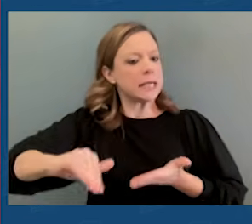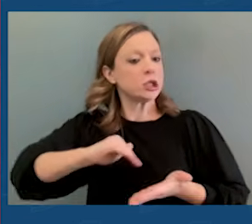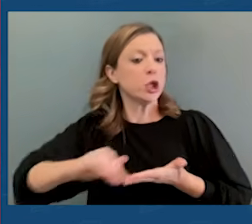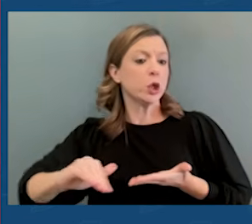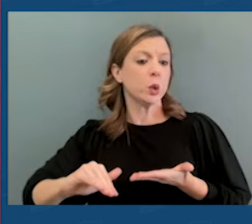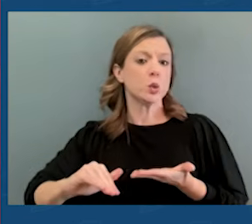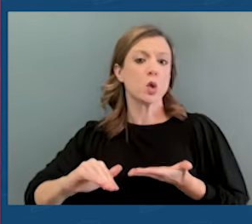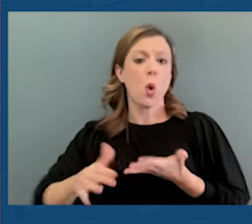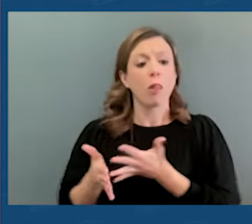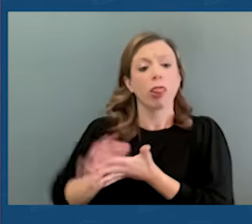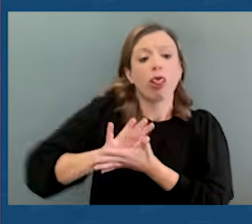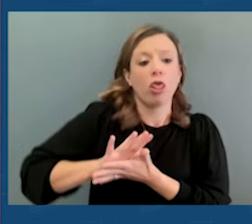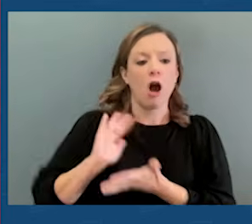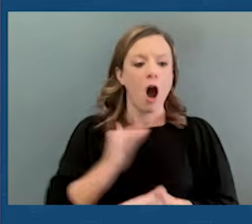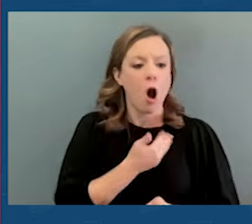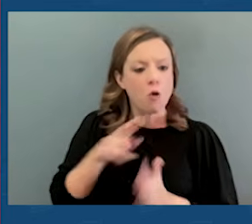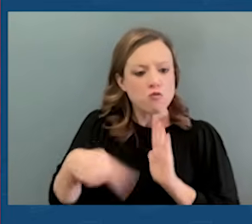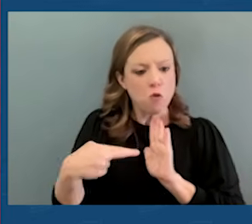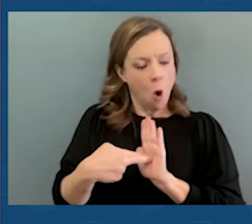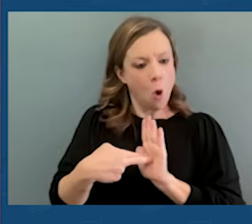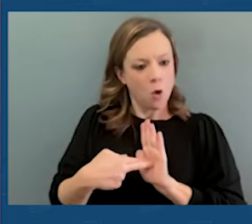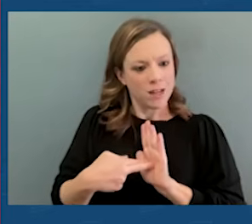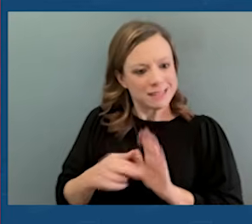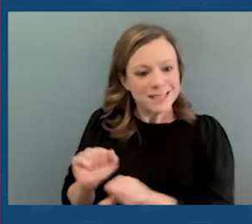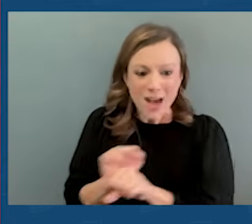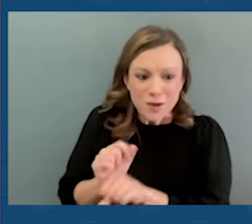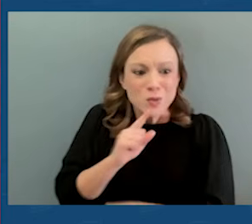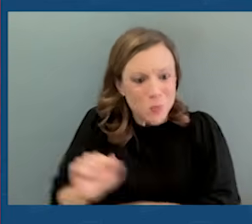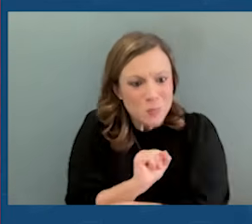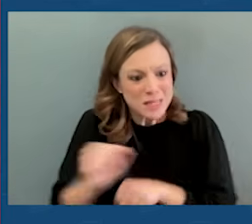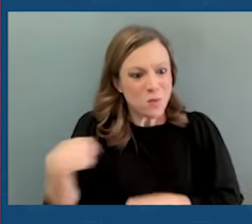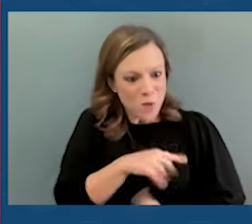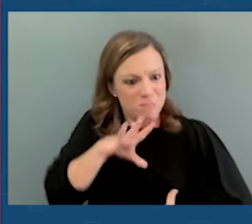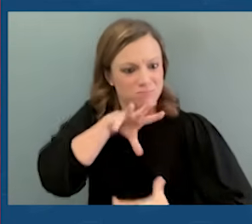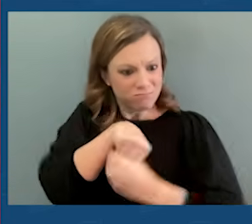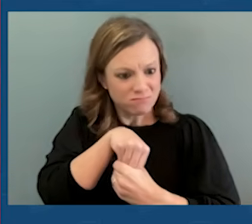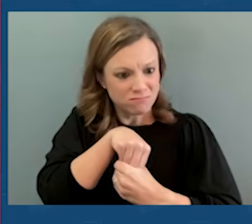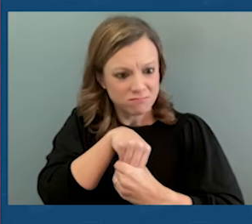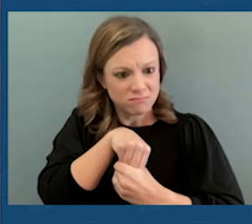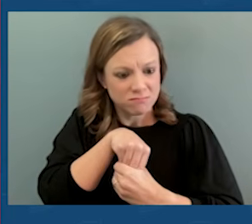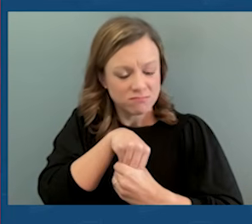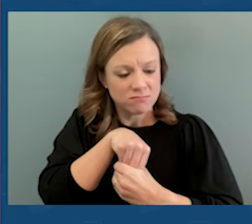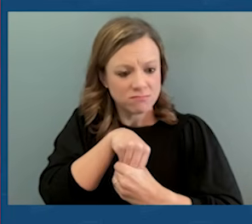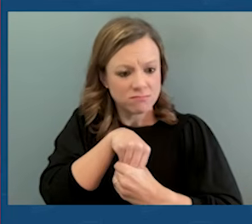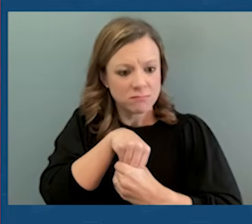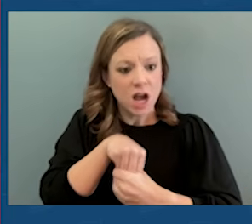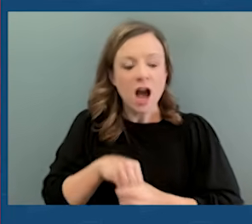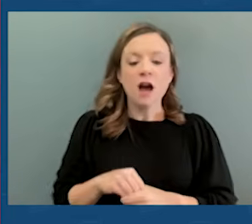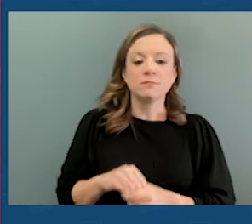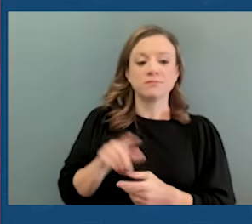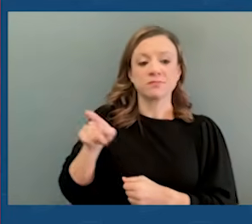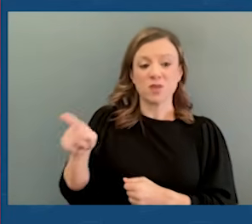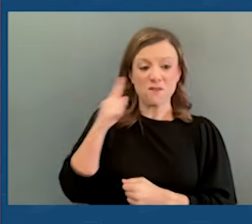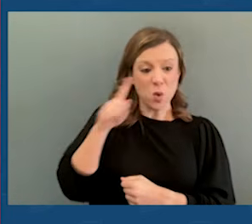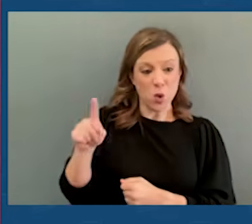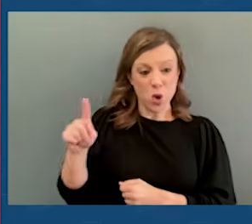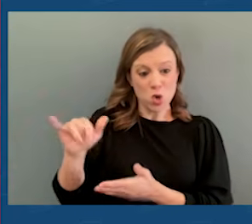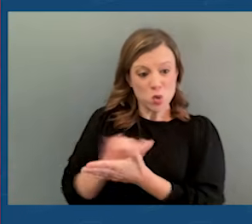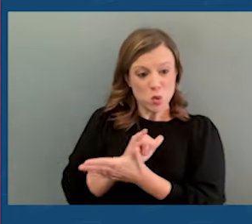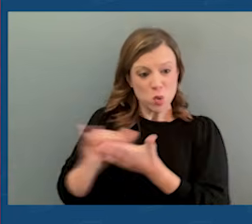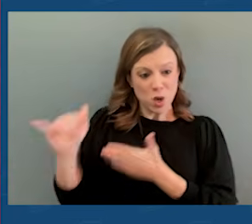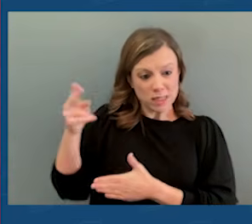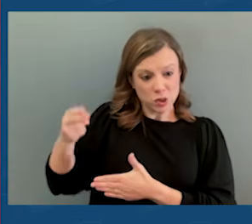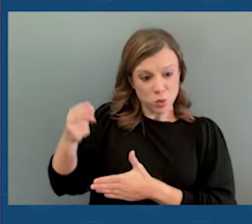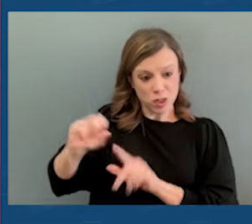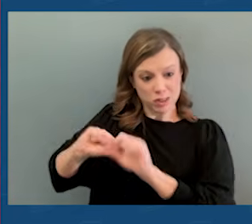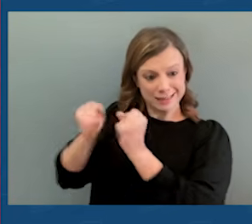in benefiting from the institution of slavery. According to the New York Historical Society, where we are today,